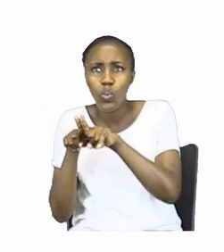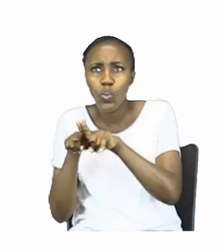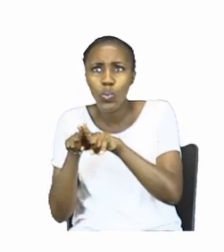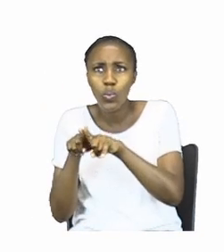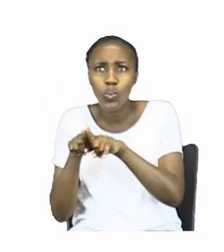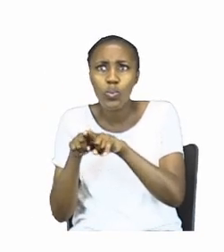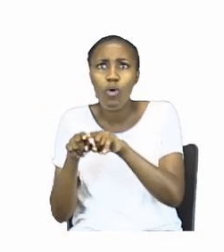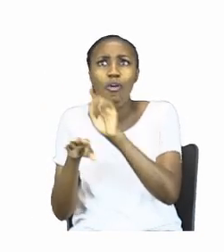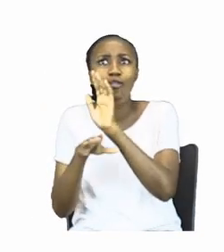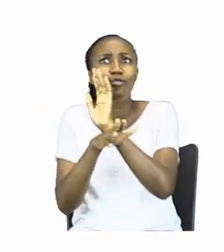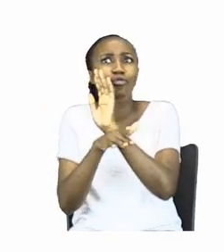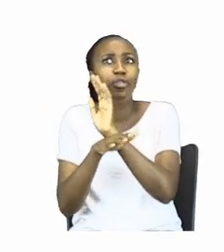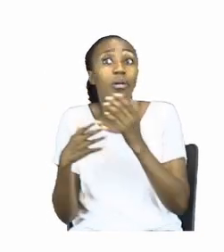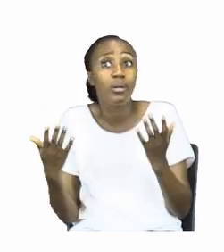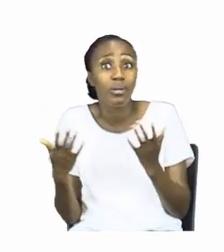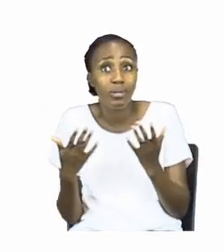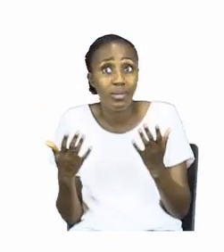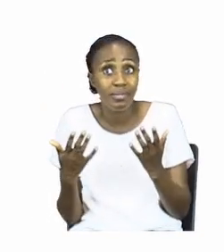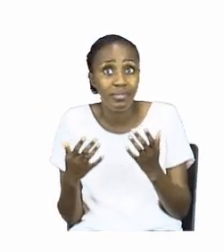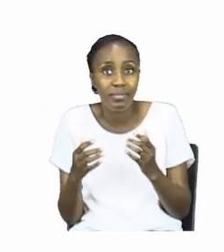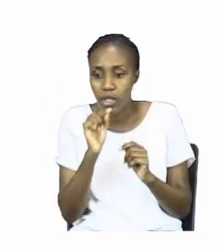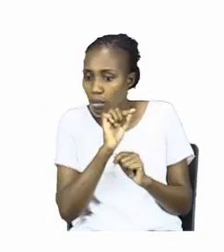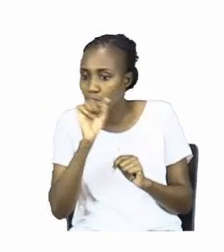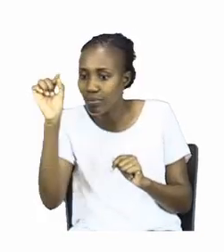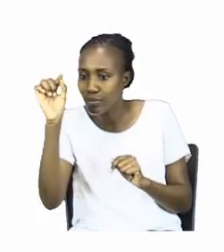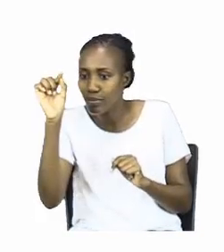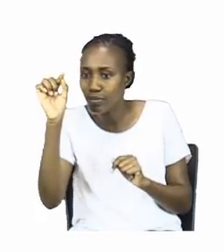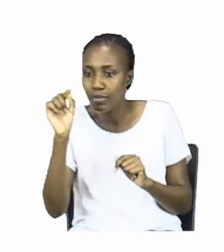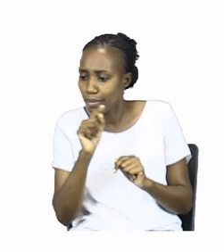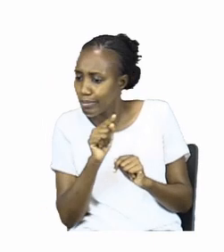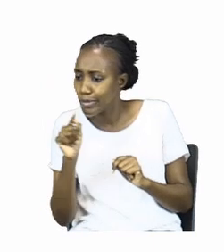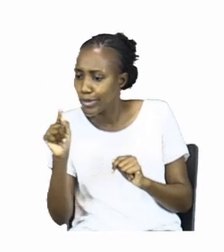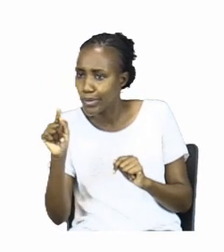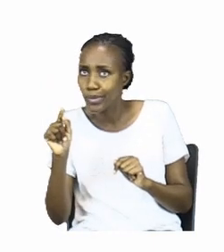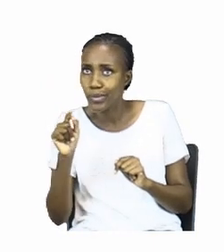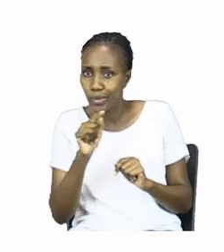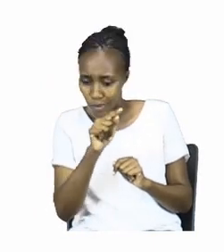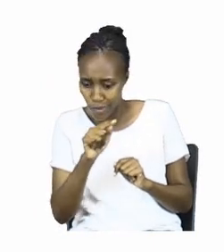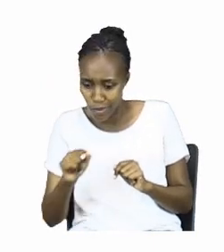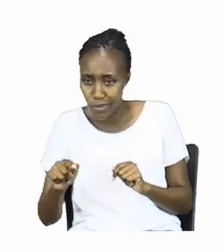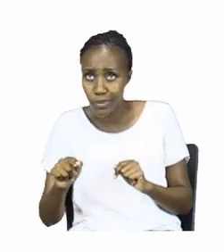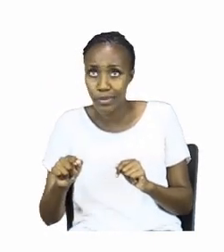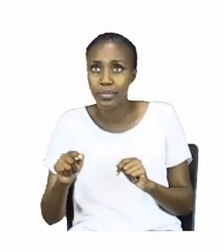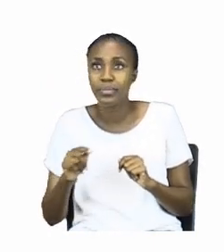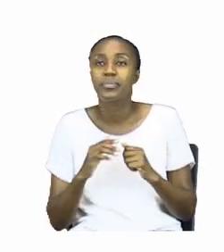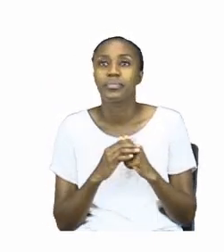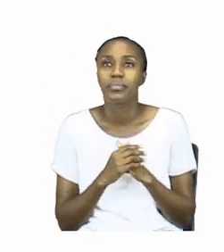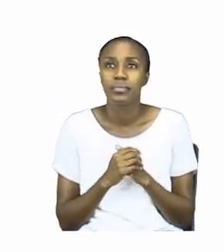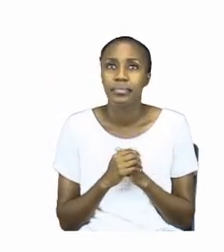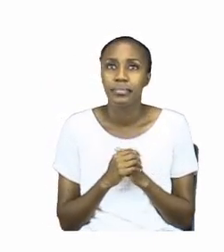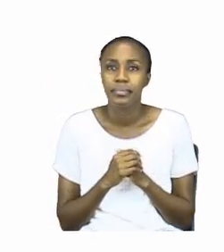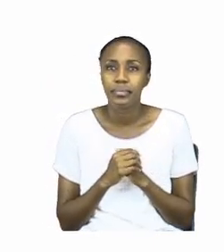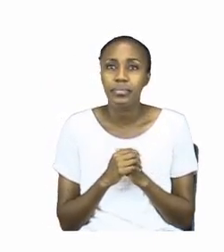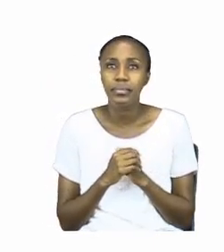where you will find a cherry tree, an orange tree, an apple tree, and a pear